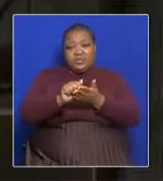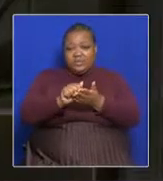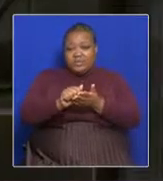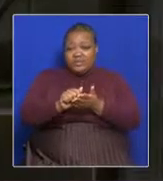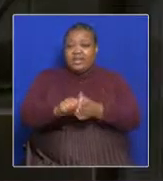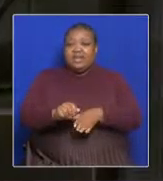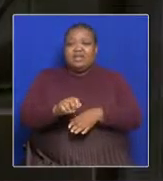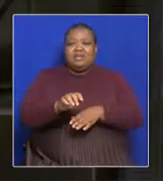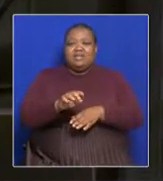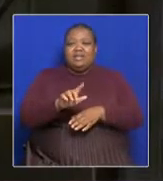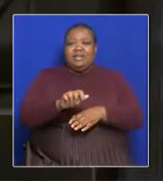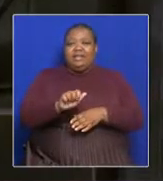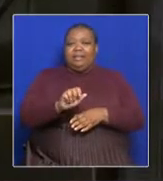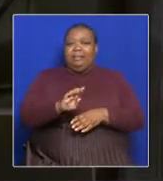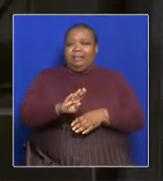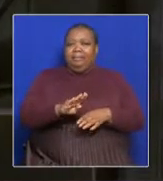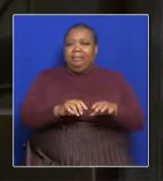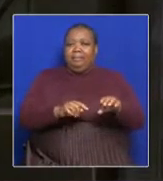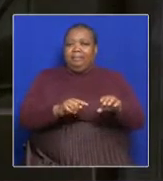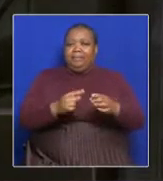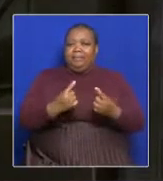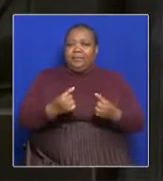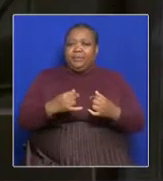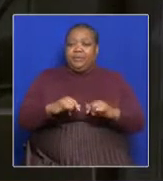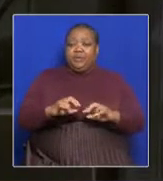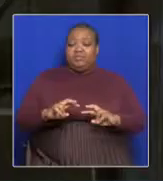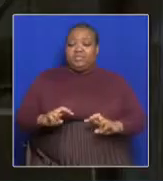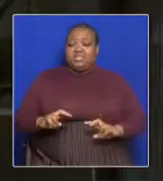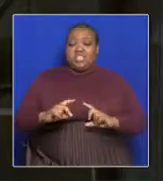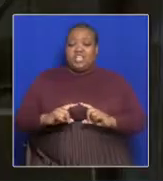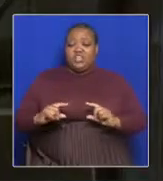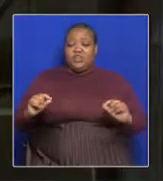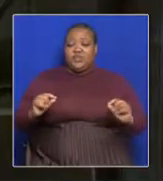the investigation, you have finished, and